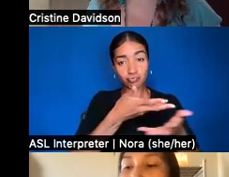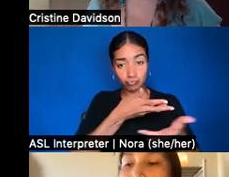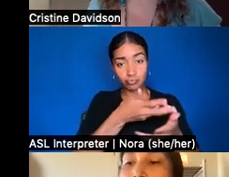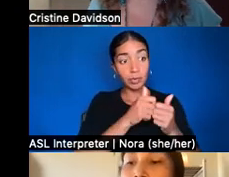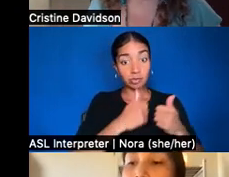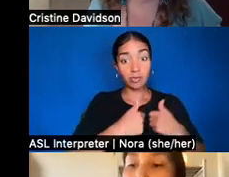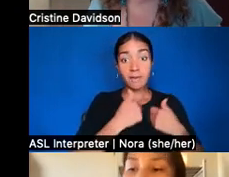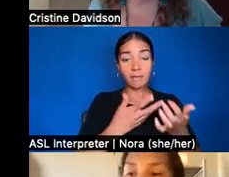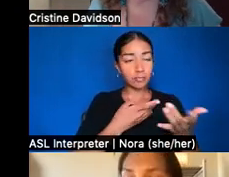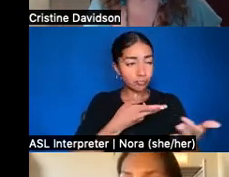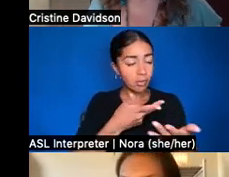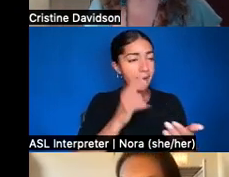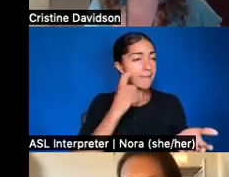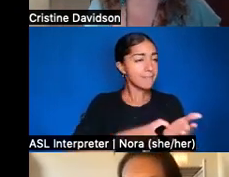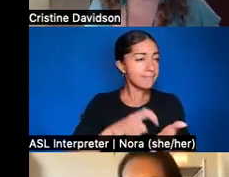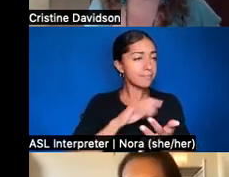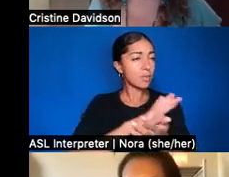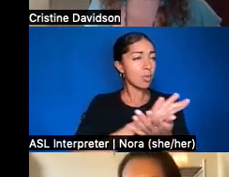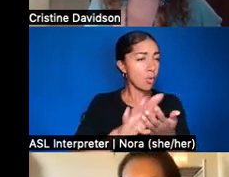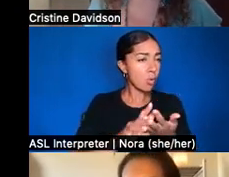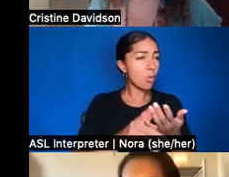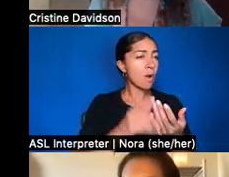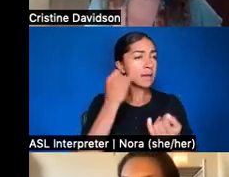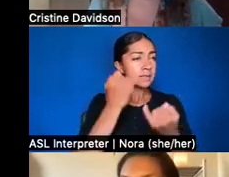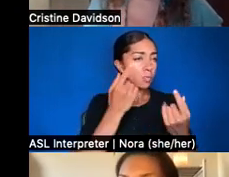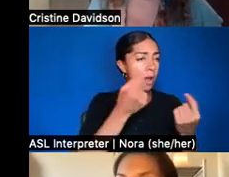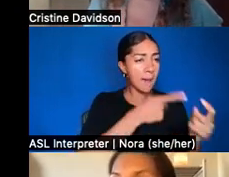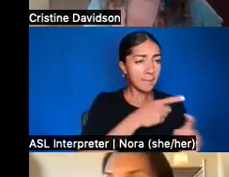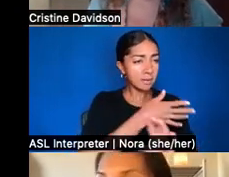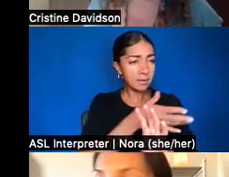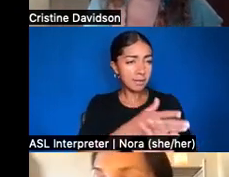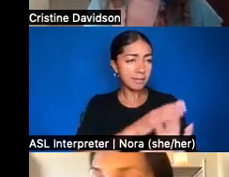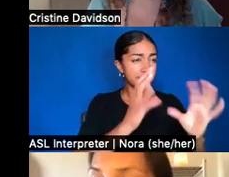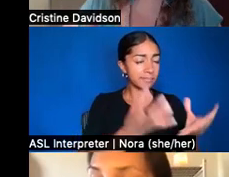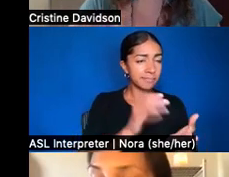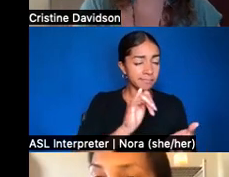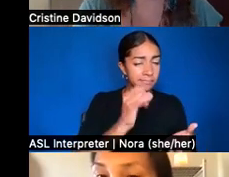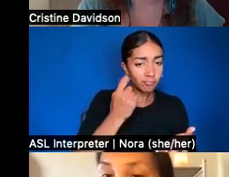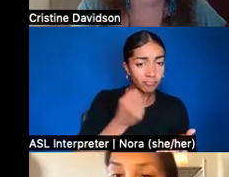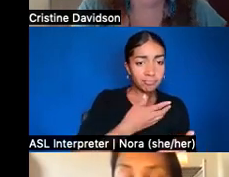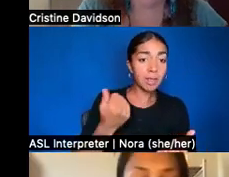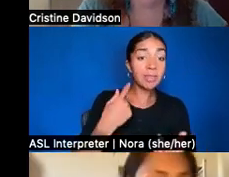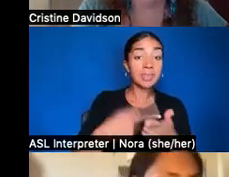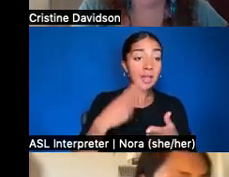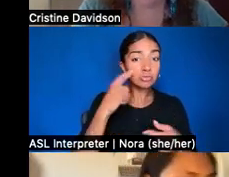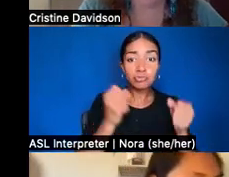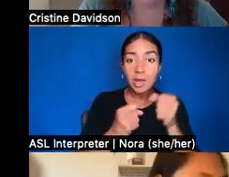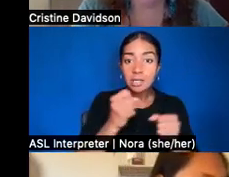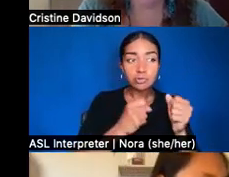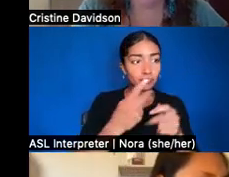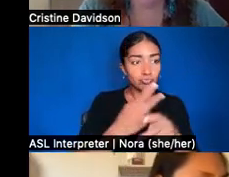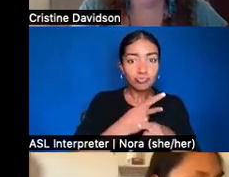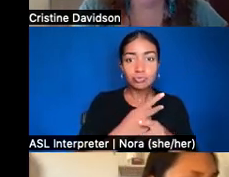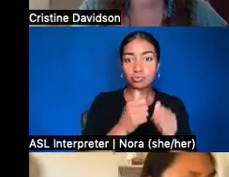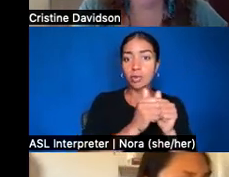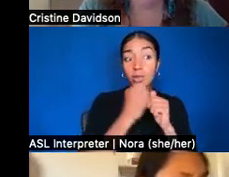look at that and then make up a strategy together, right? So the survivors, the expert in their own world,